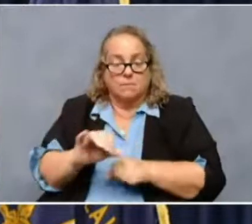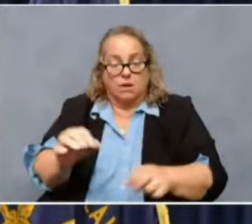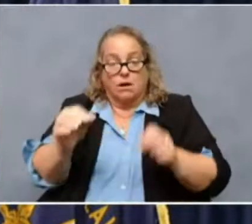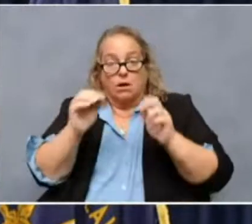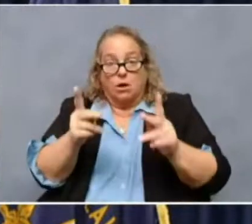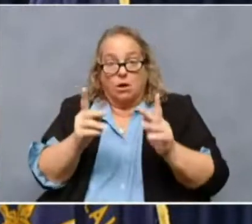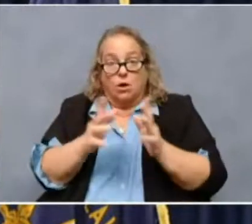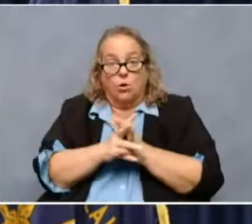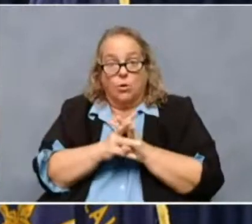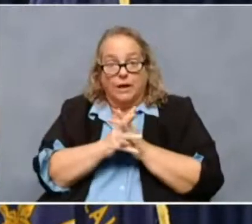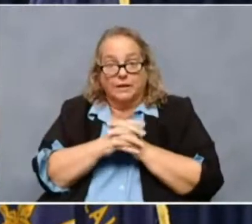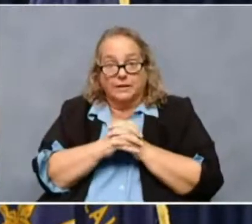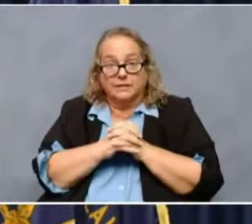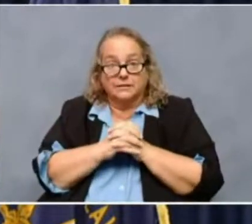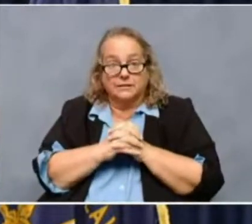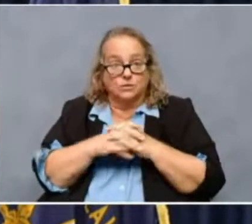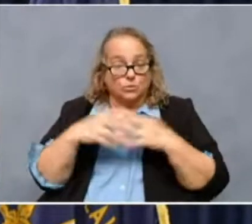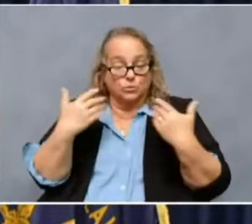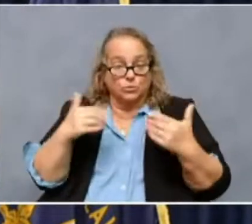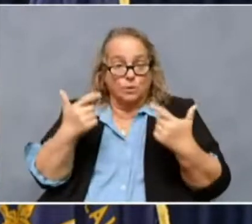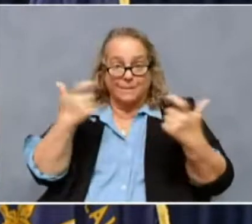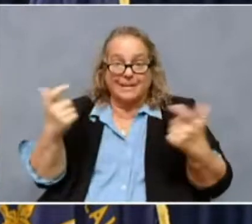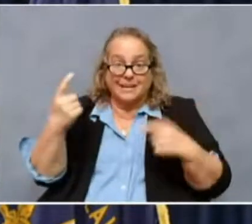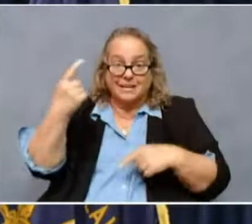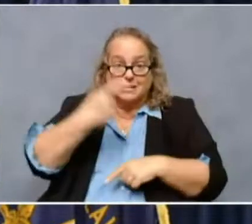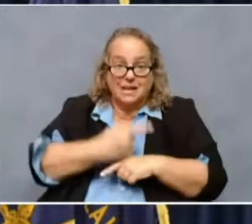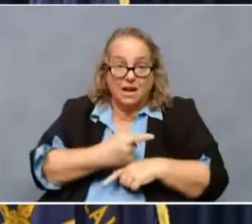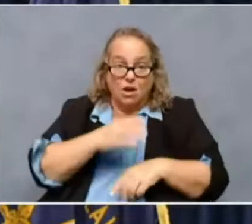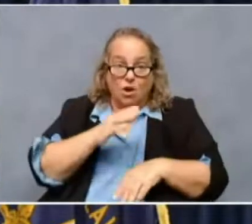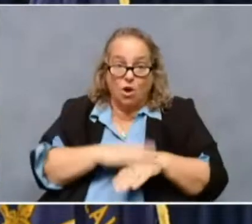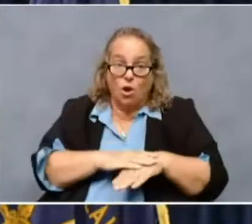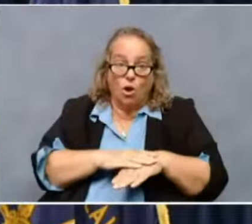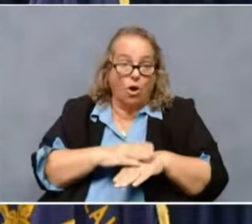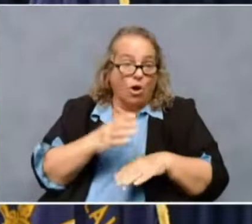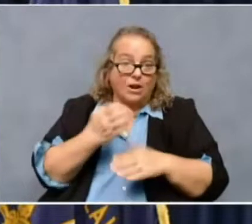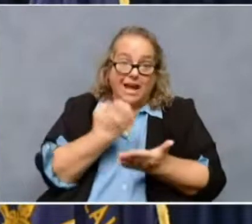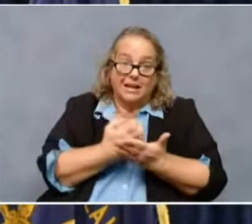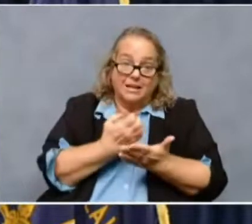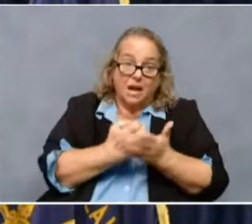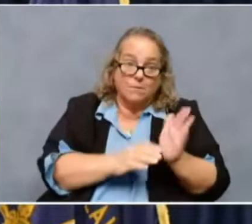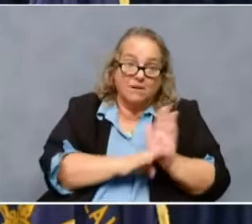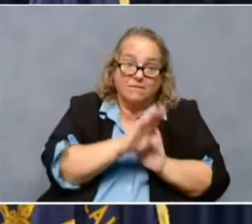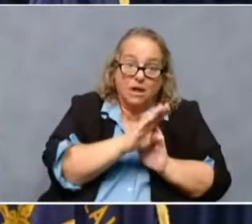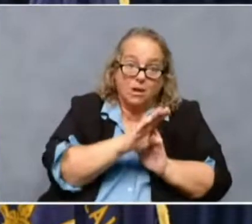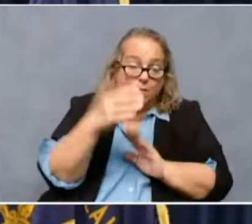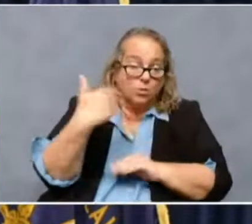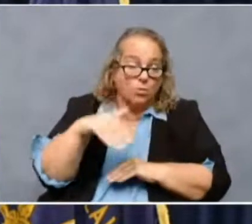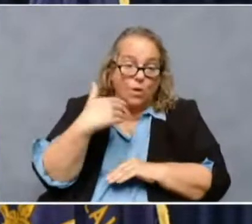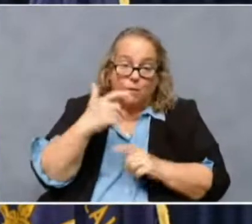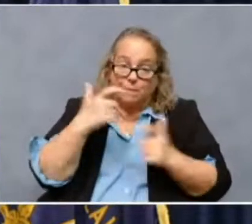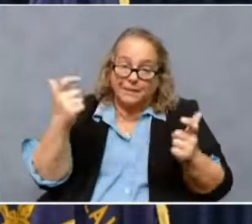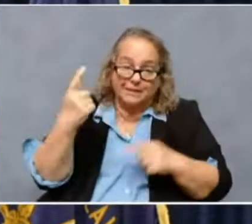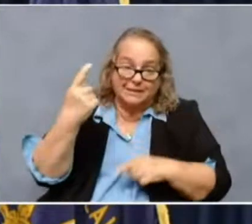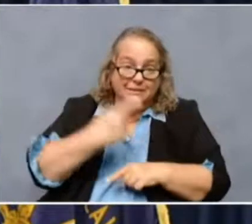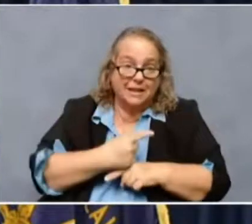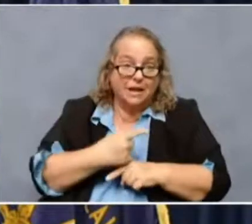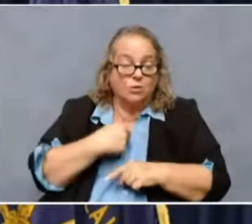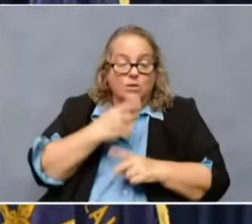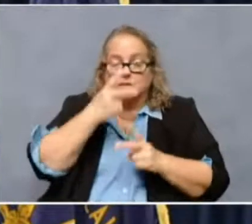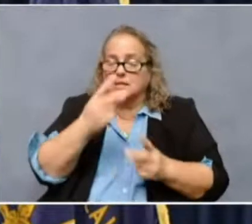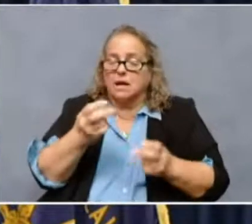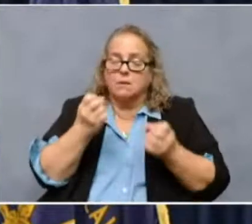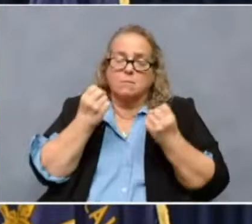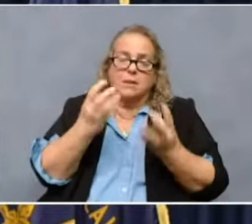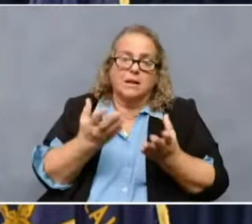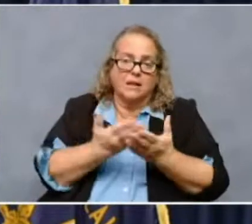A heck of a day on the economic development front. We're seeing things